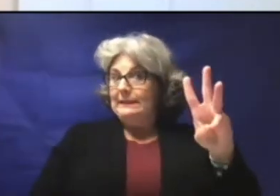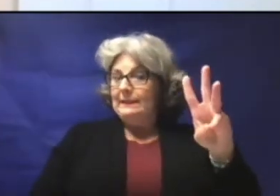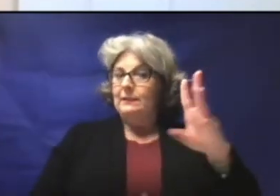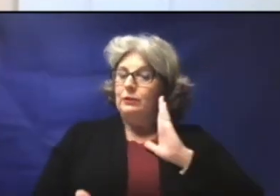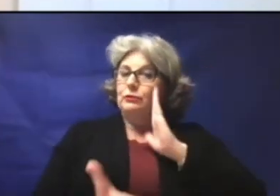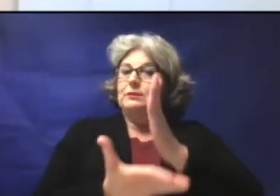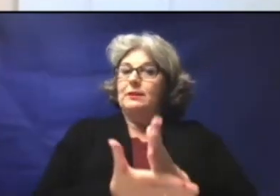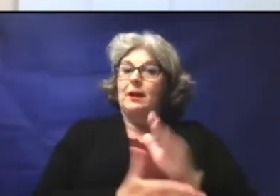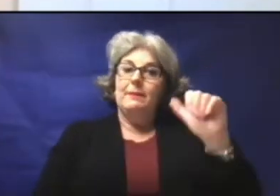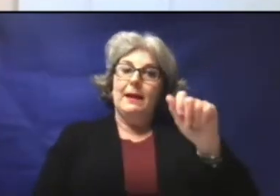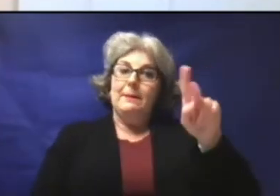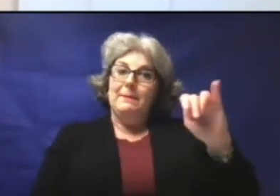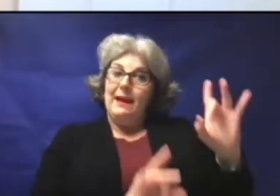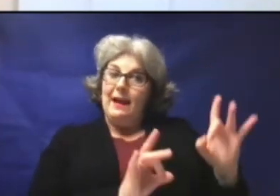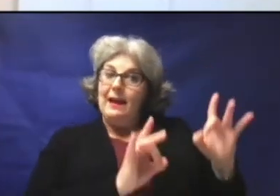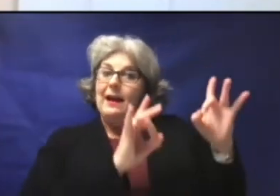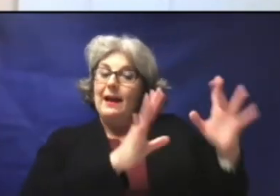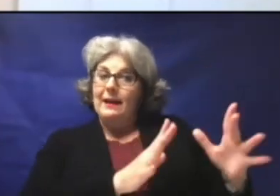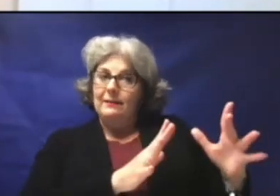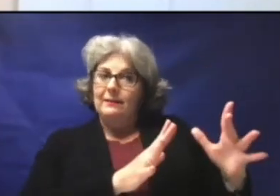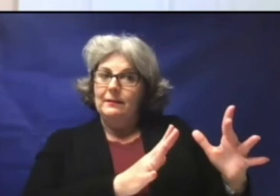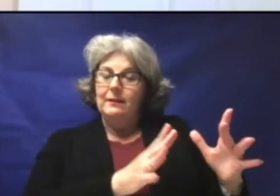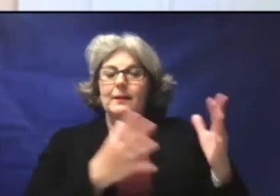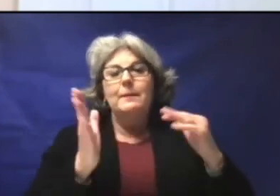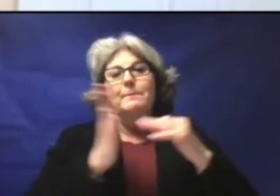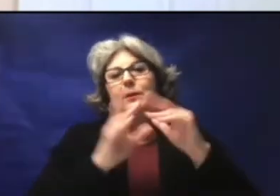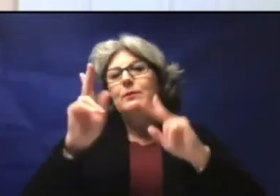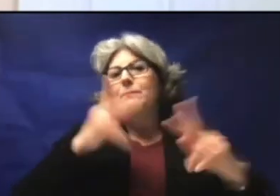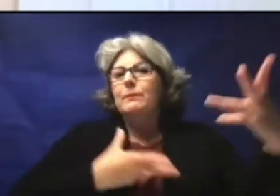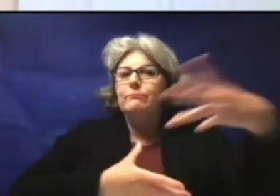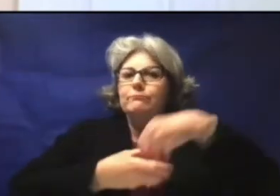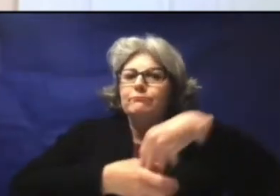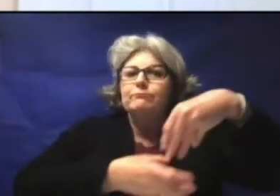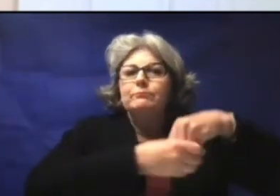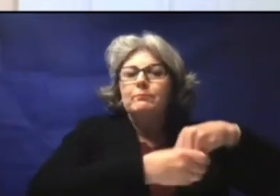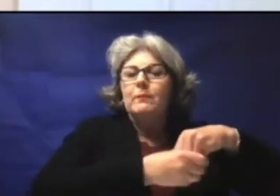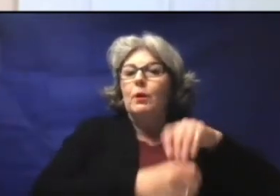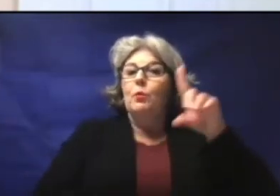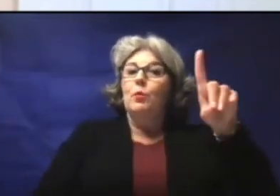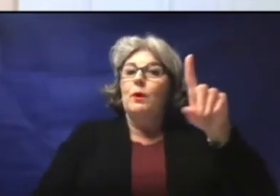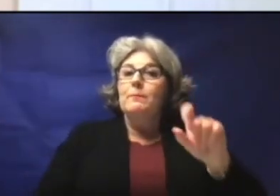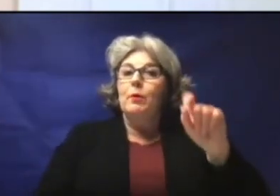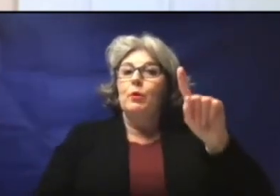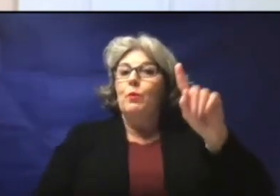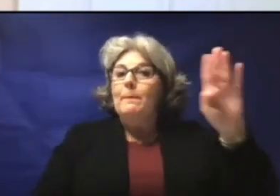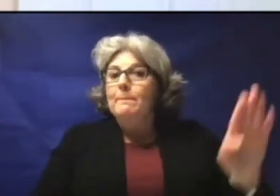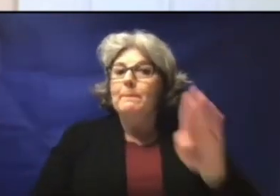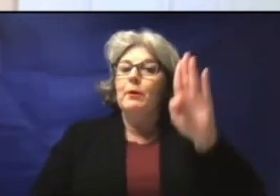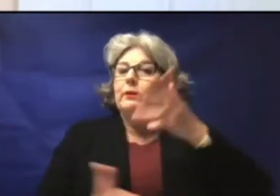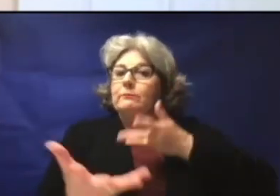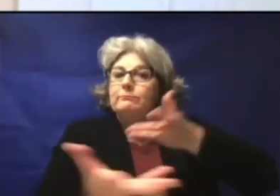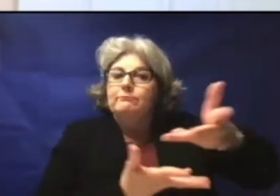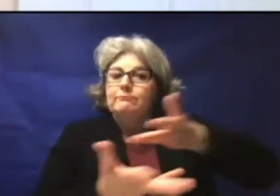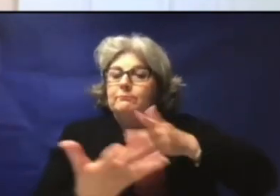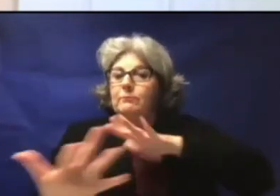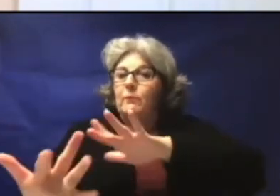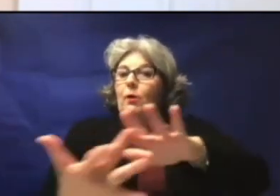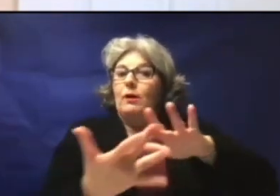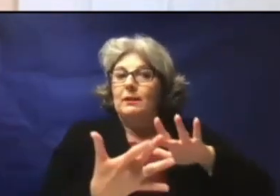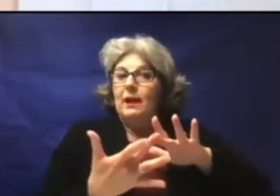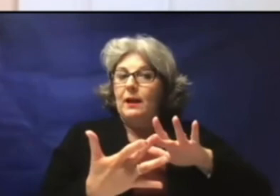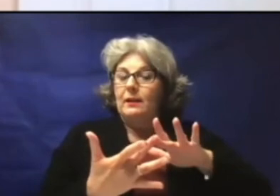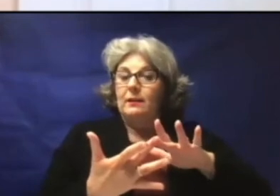stop AAPI hate. Millions of people participated, and there were 1.1 billion interactions online.